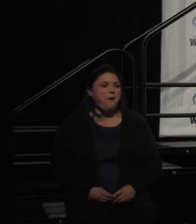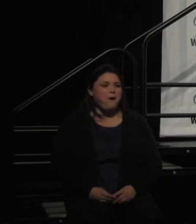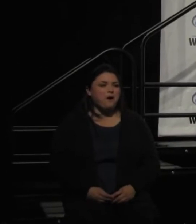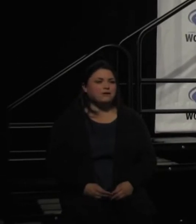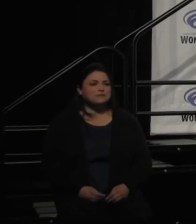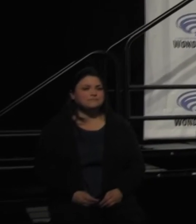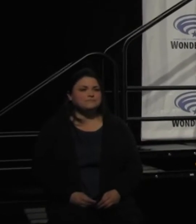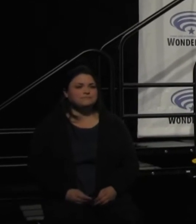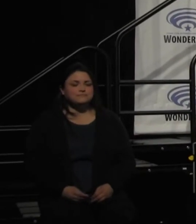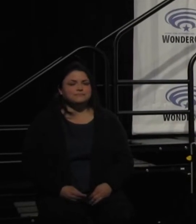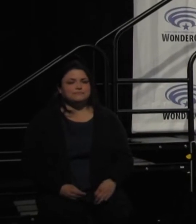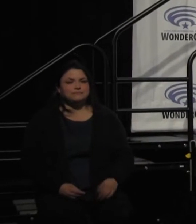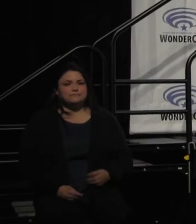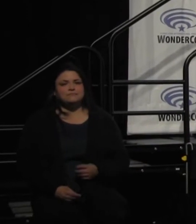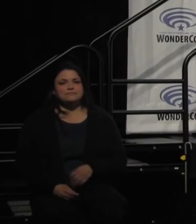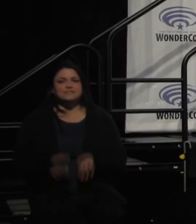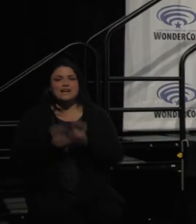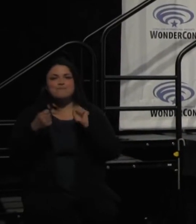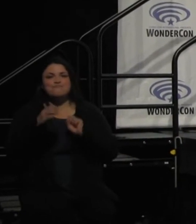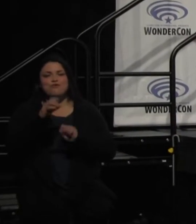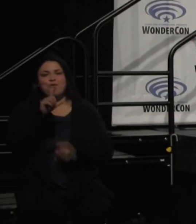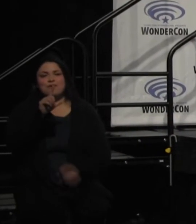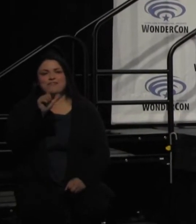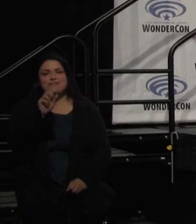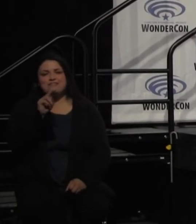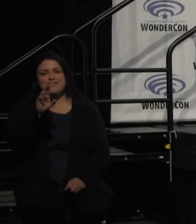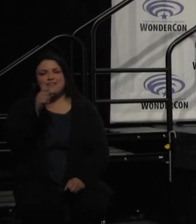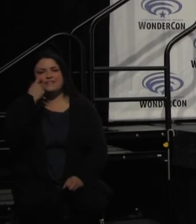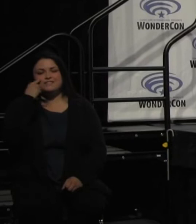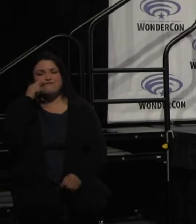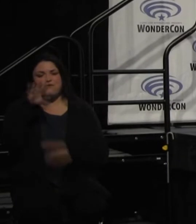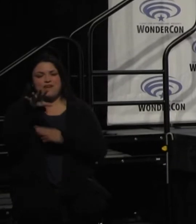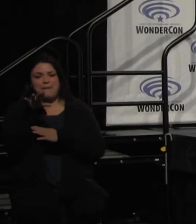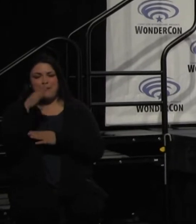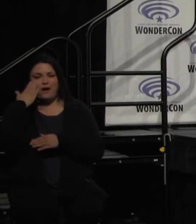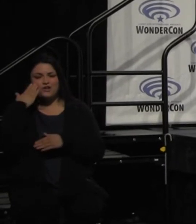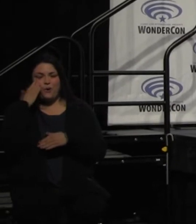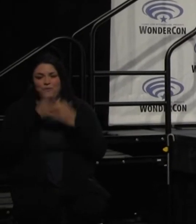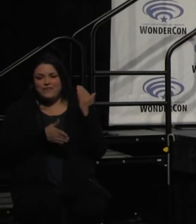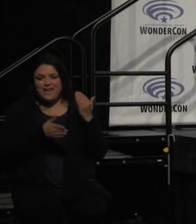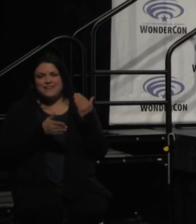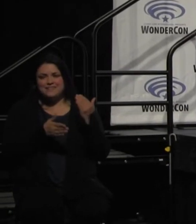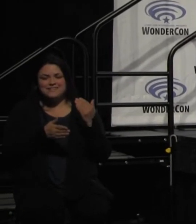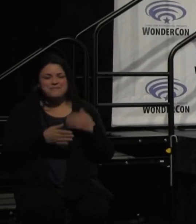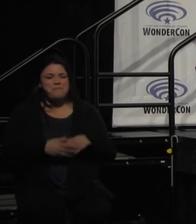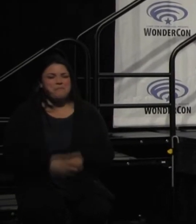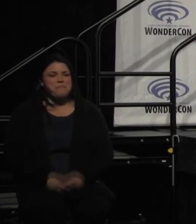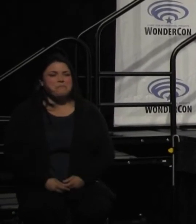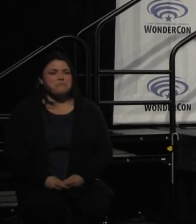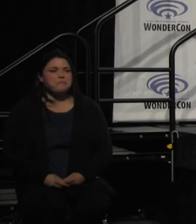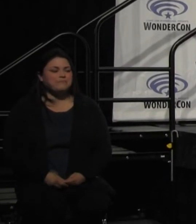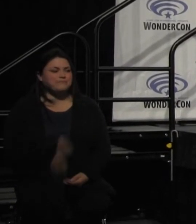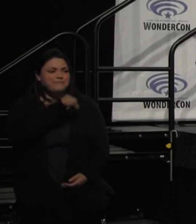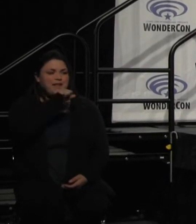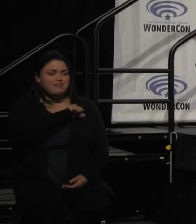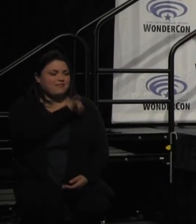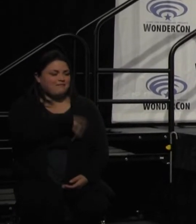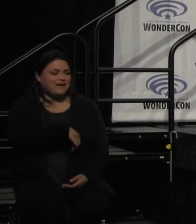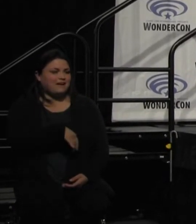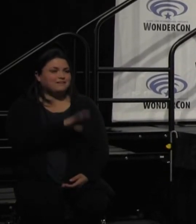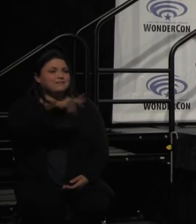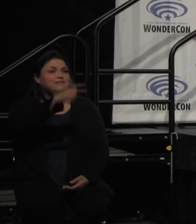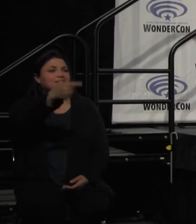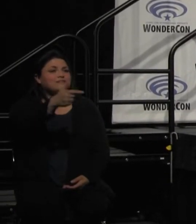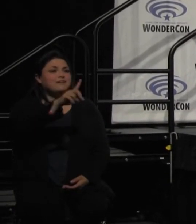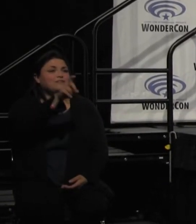it broke the camera, it broke the lens at the end, so you know it was the ending. Like that. Love that. Nice question.